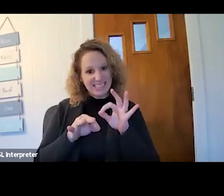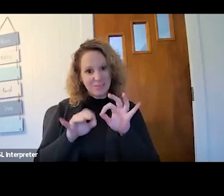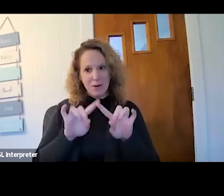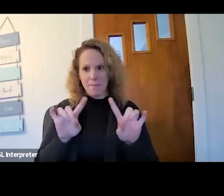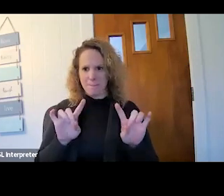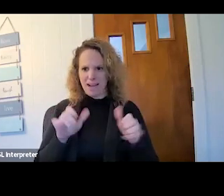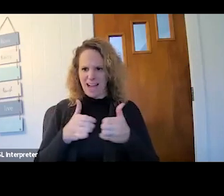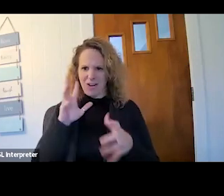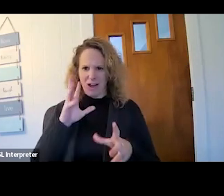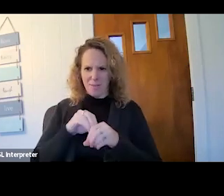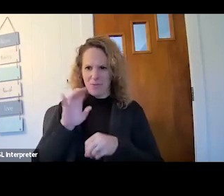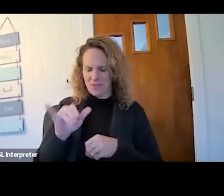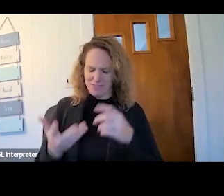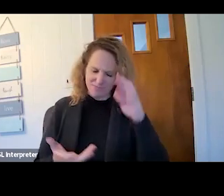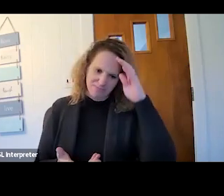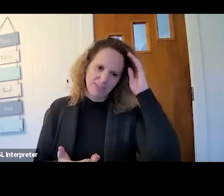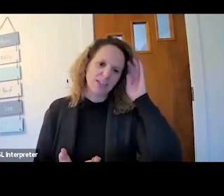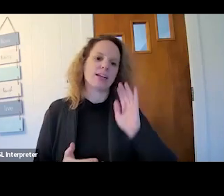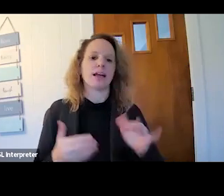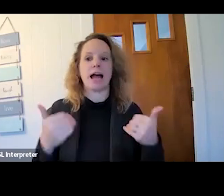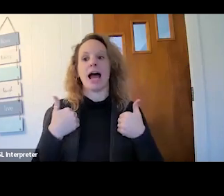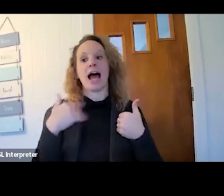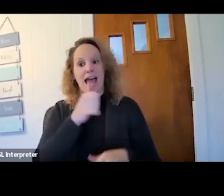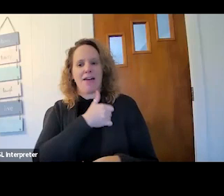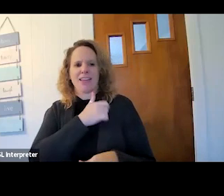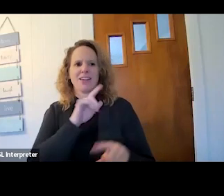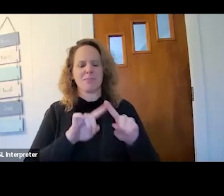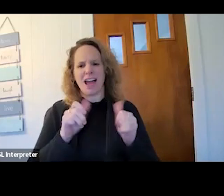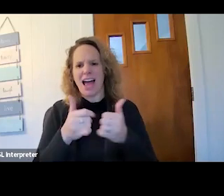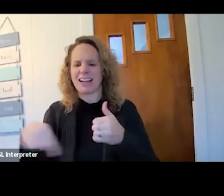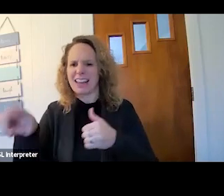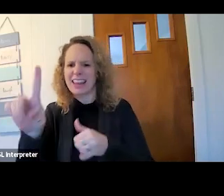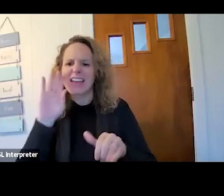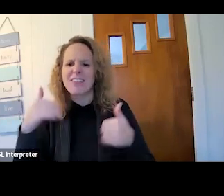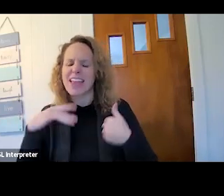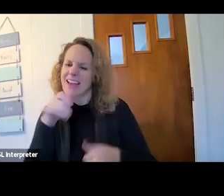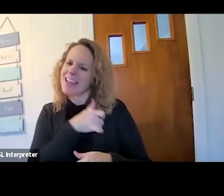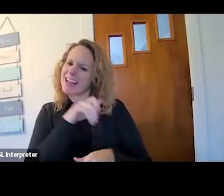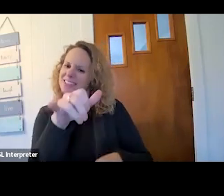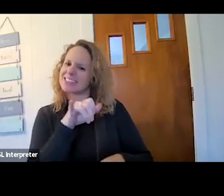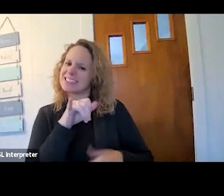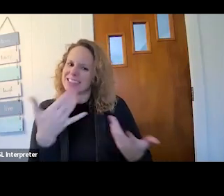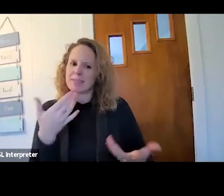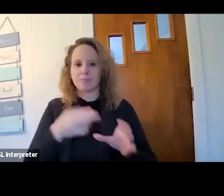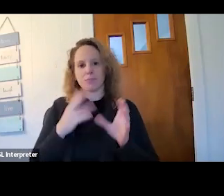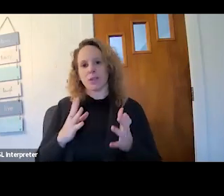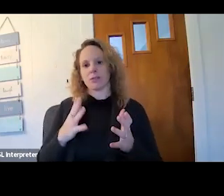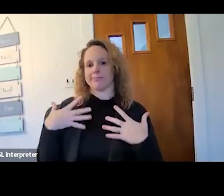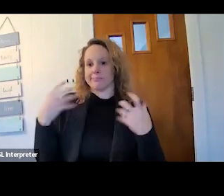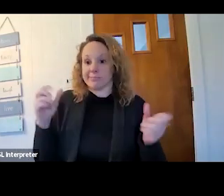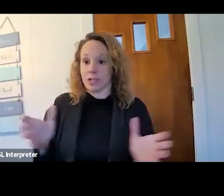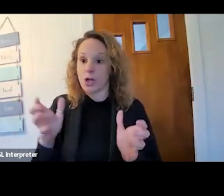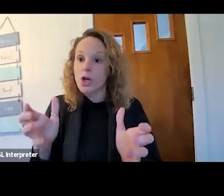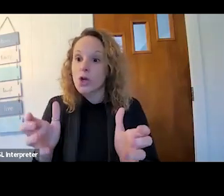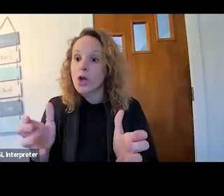a teamwork attitude with families? Well, I have the attitude. How do I get them to have the attitude? Participants are strongly encouraged